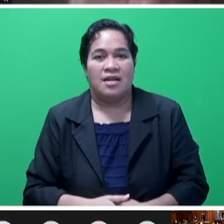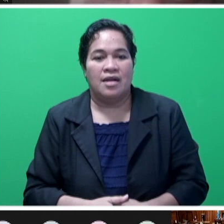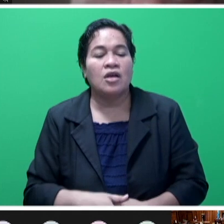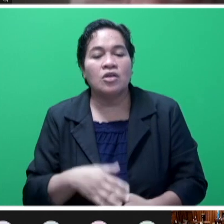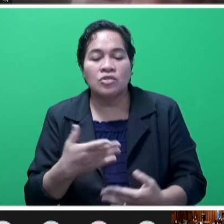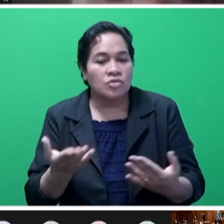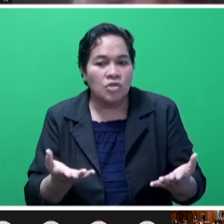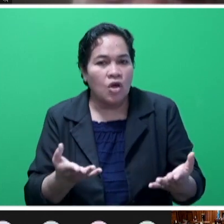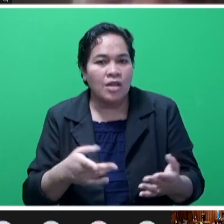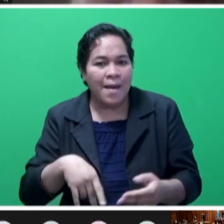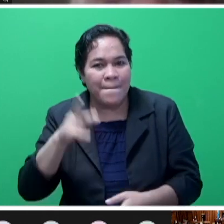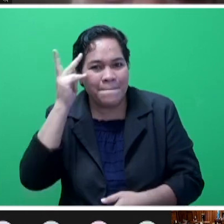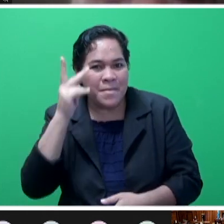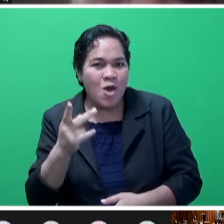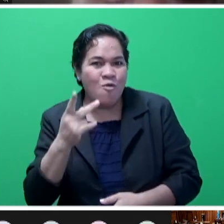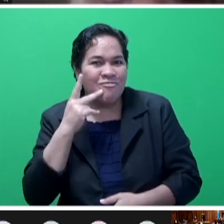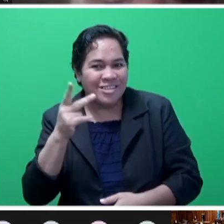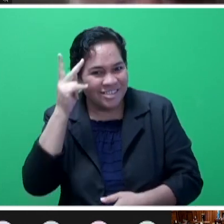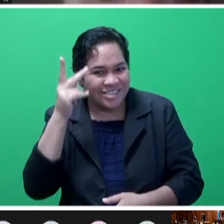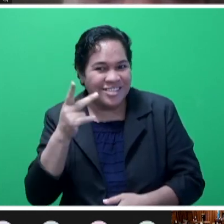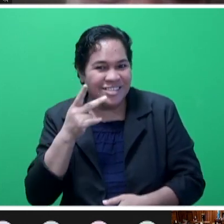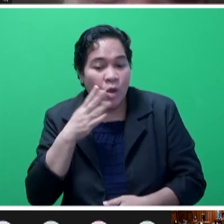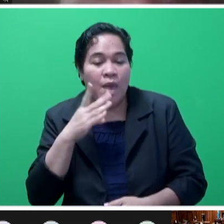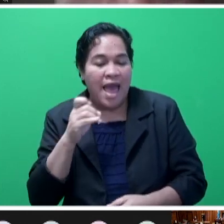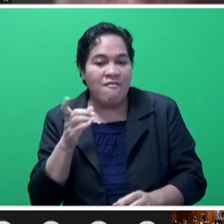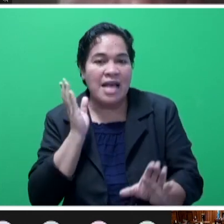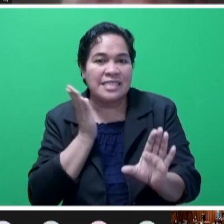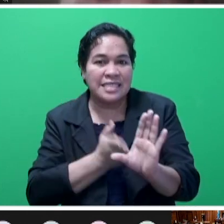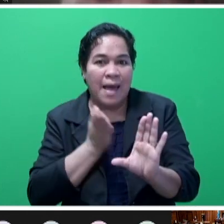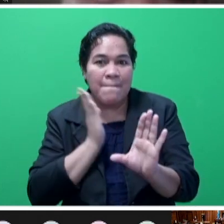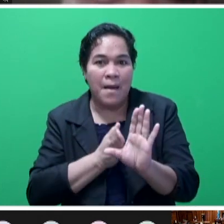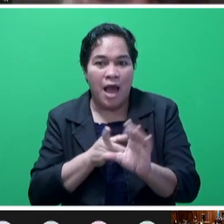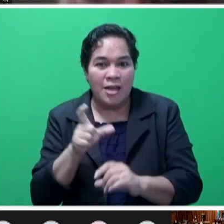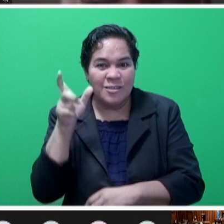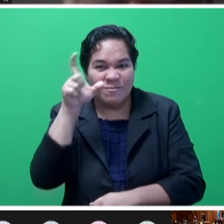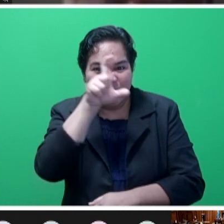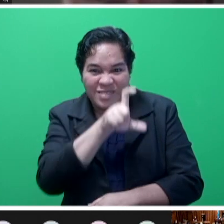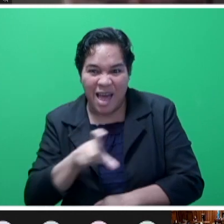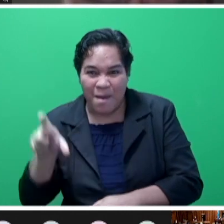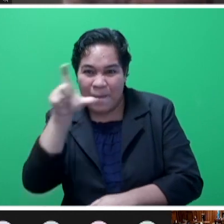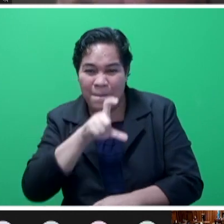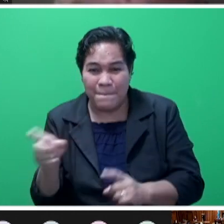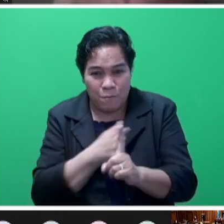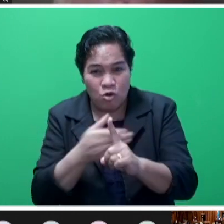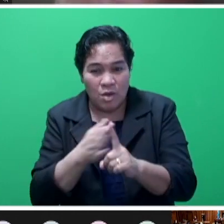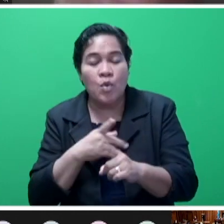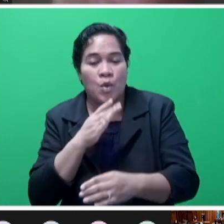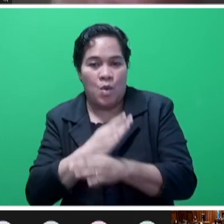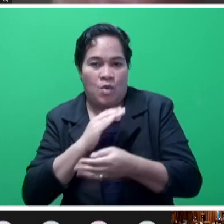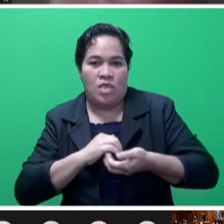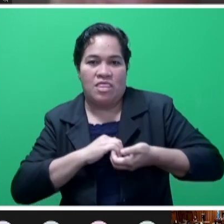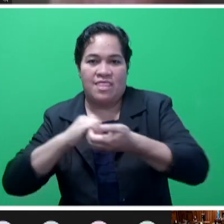more aware of the steps that can be taken. We have a cyberbullying unit in the Fiji Police Force, and we are working with the police force